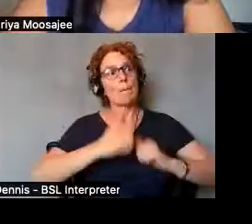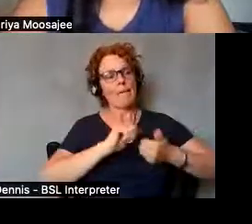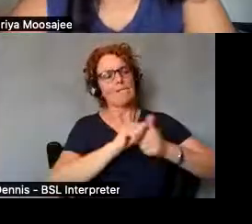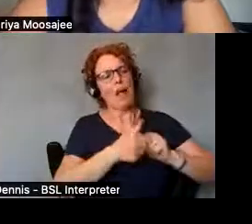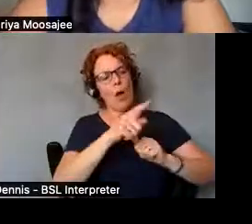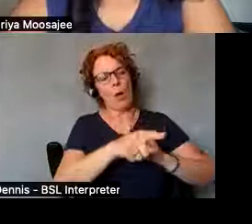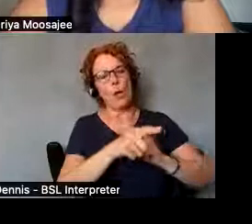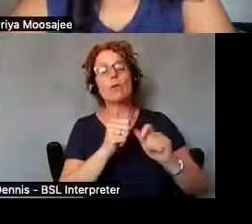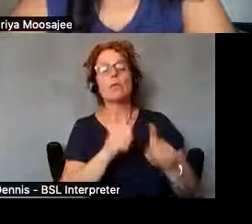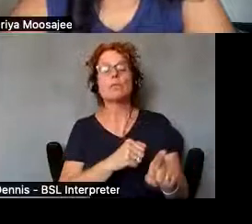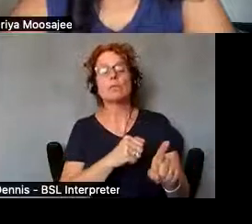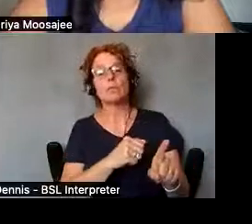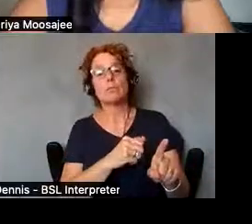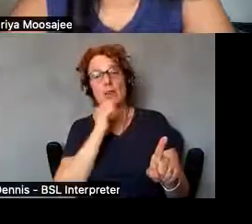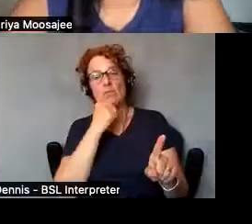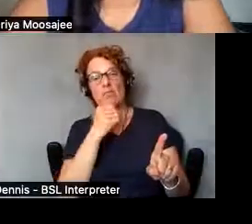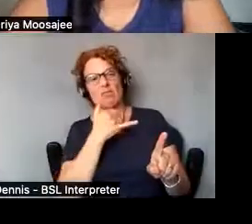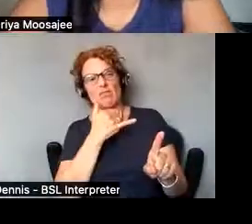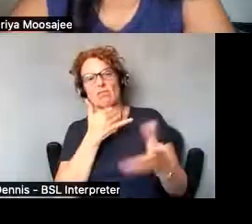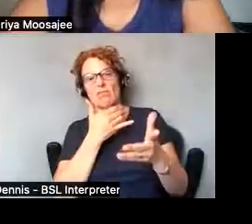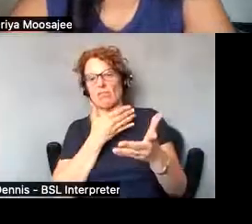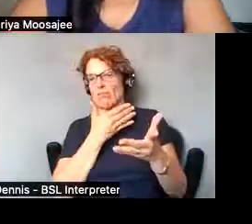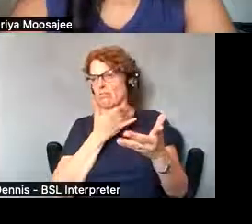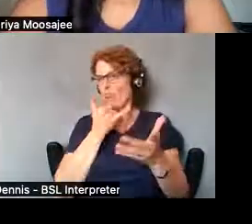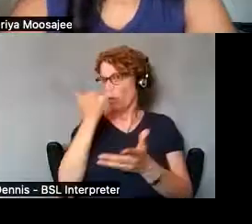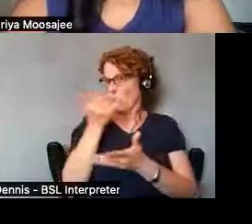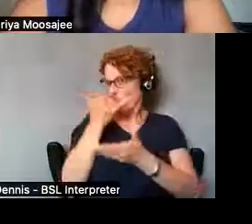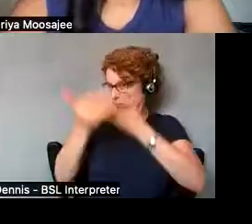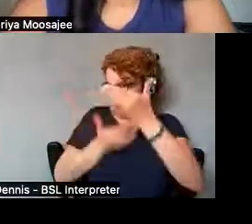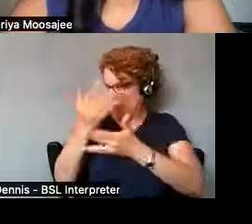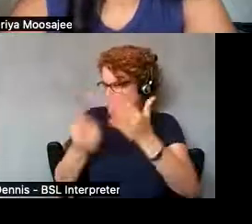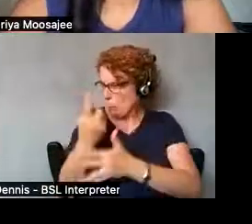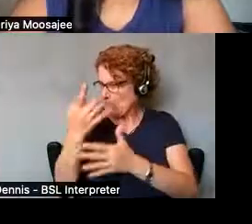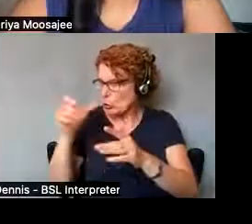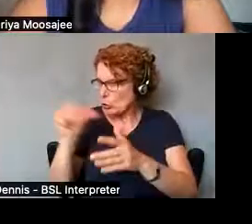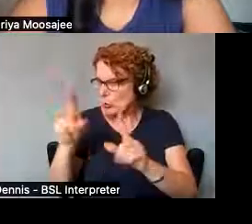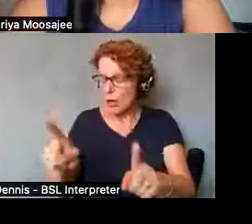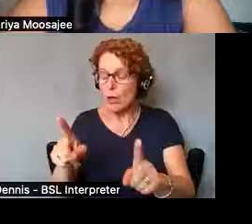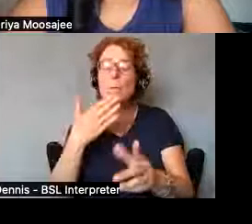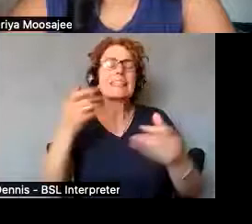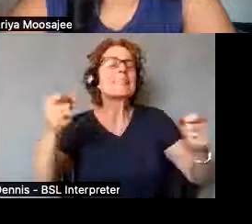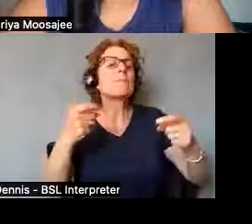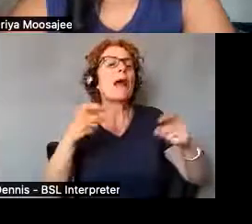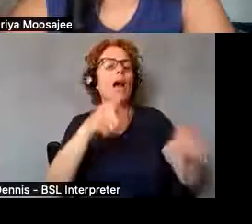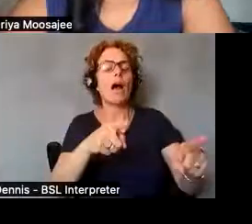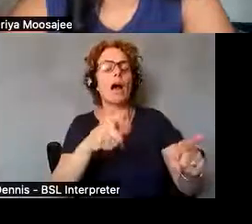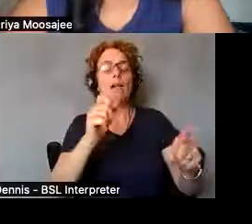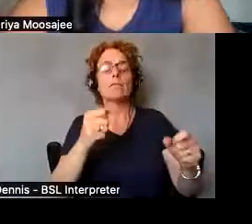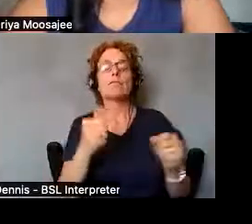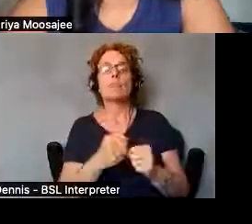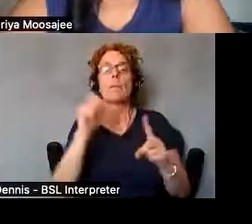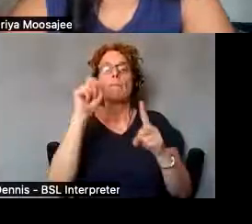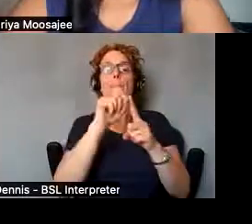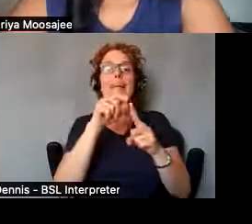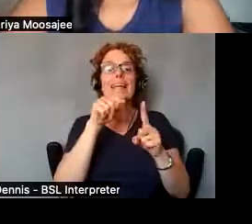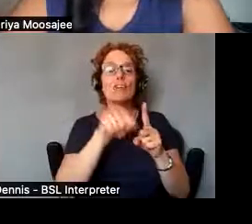call you and she will talk you through what needs to be done. But if you could email her, her email address is